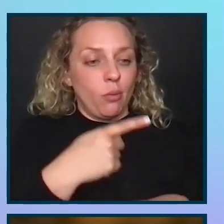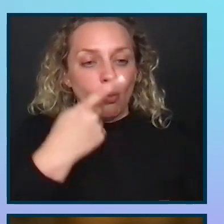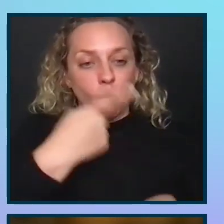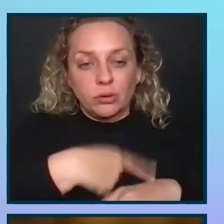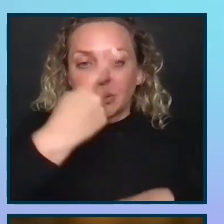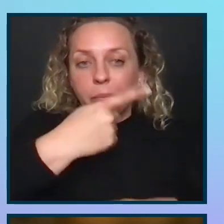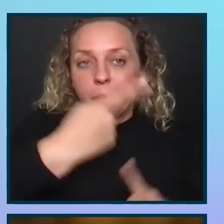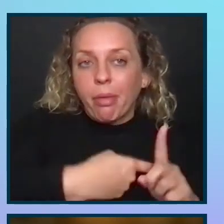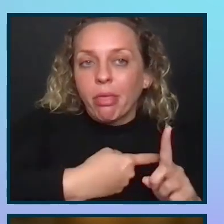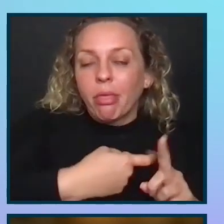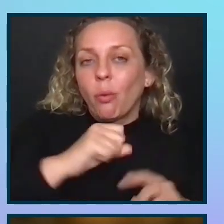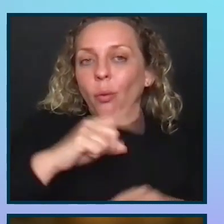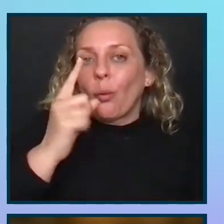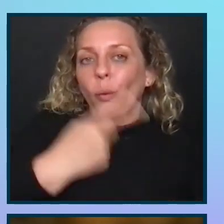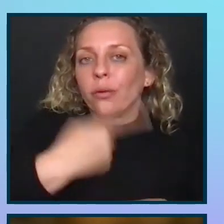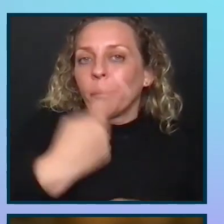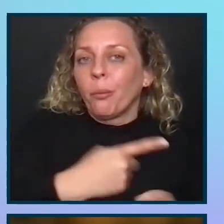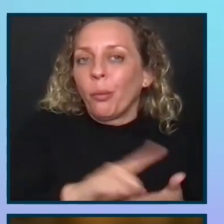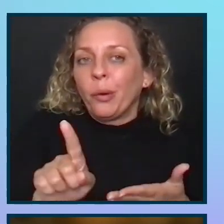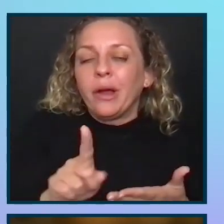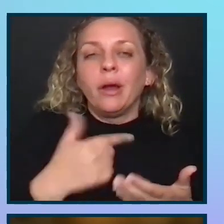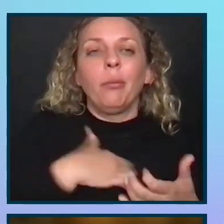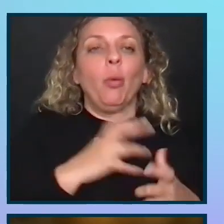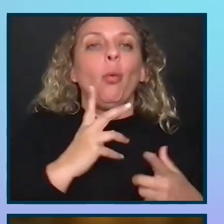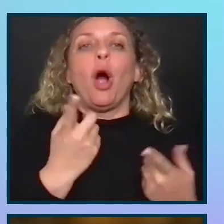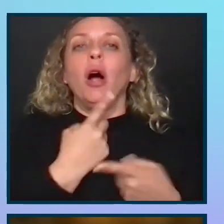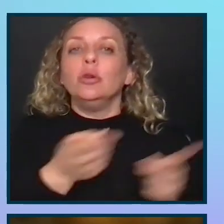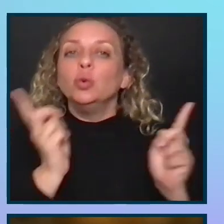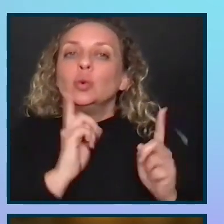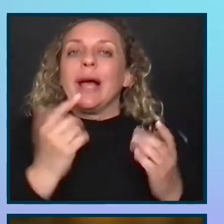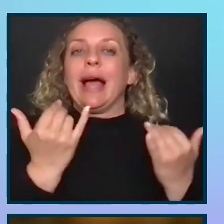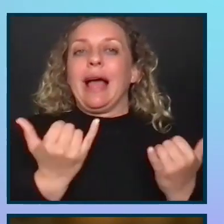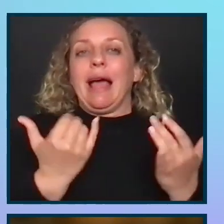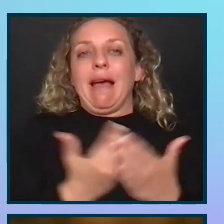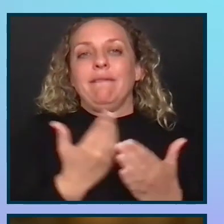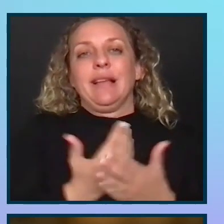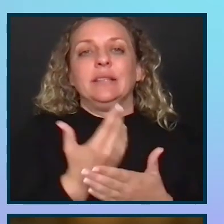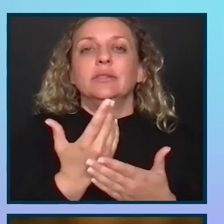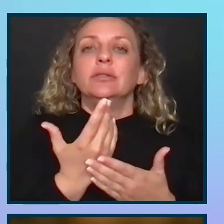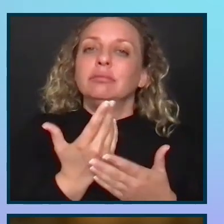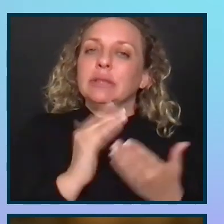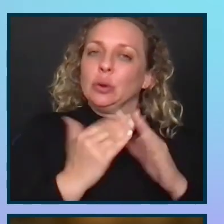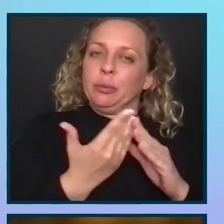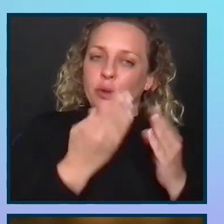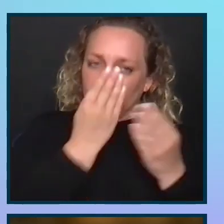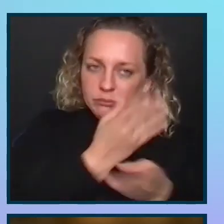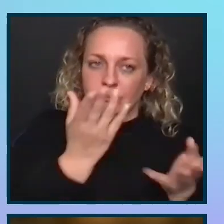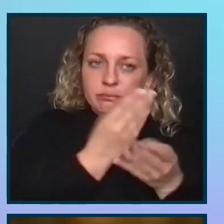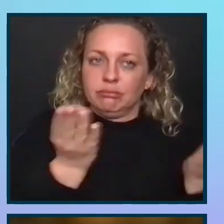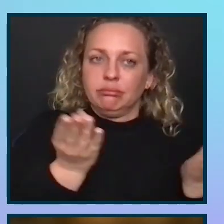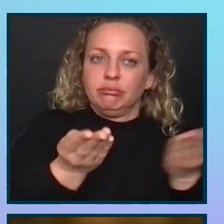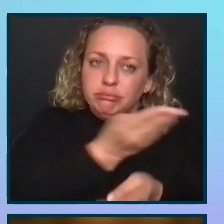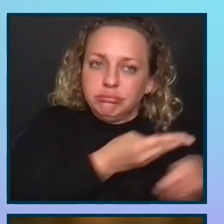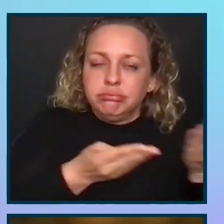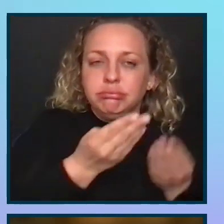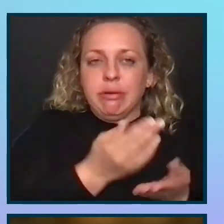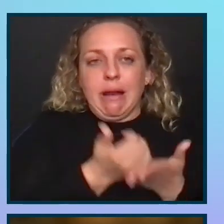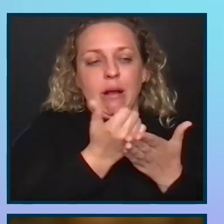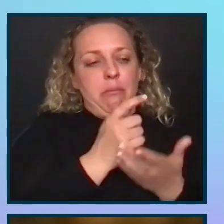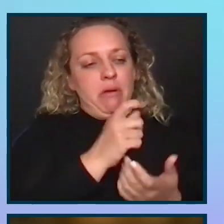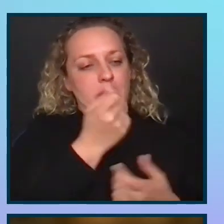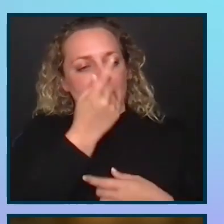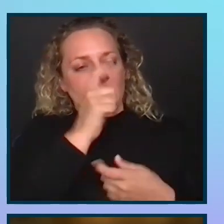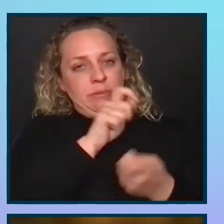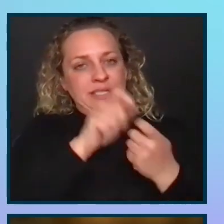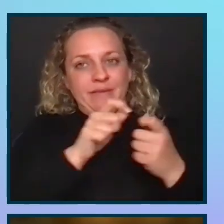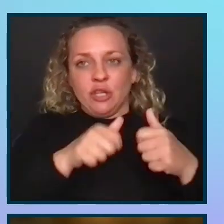week. But the idea here is that we want to bring news and events that are happening in the community. We want to help them understand the